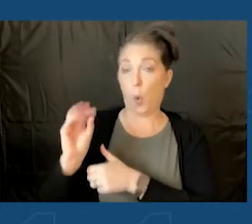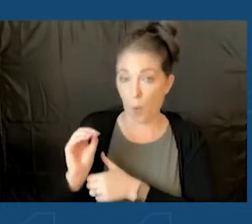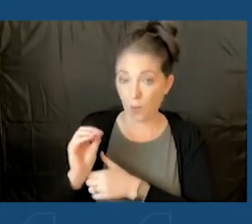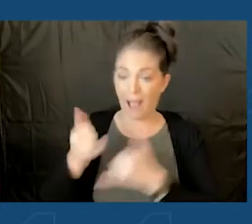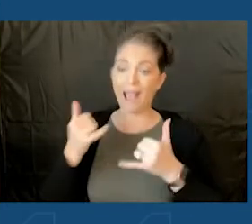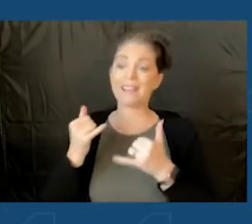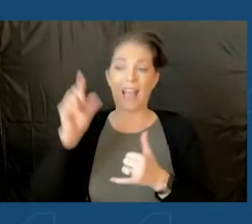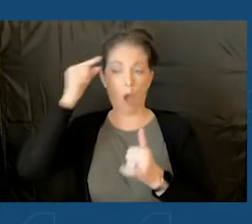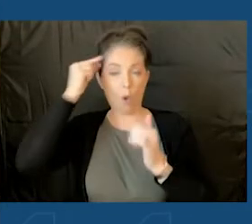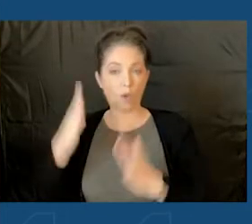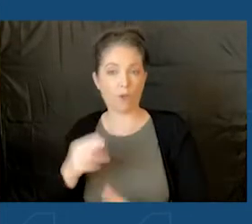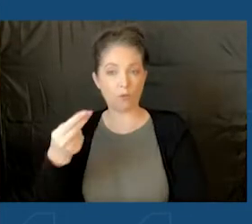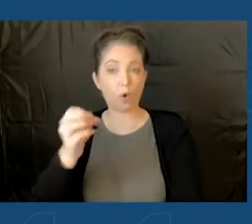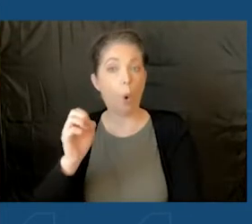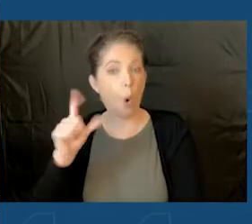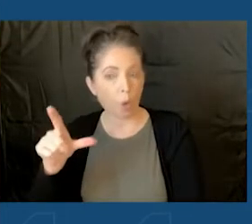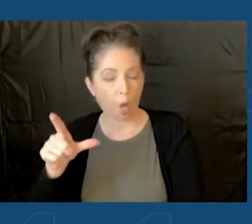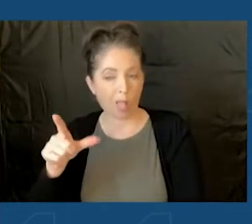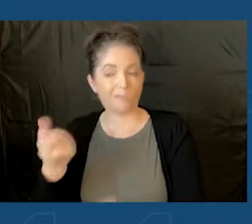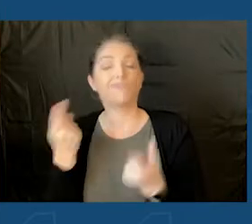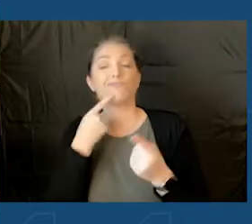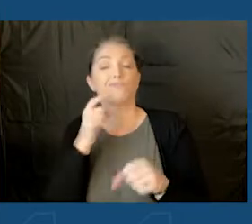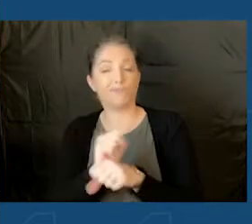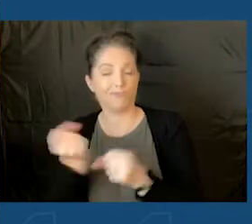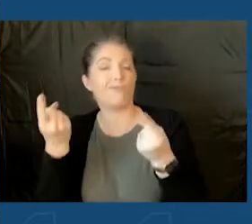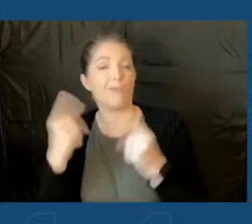Thank you very much, Governor.